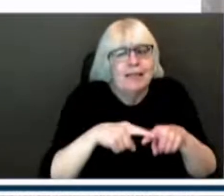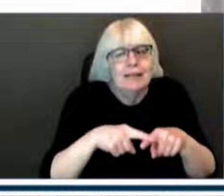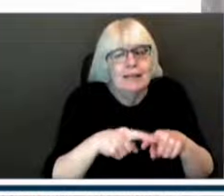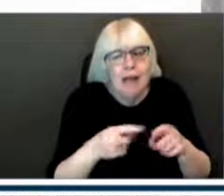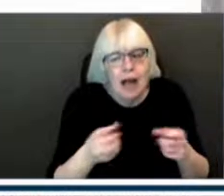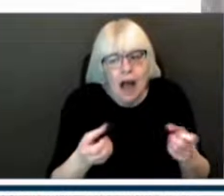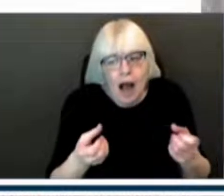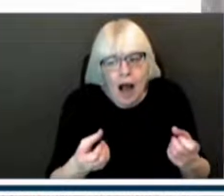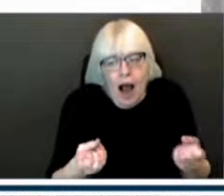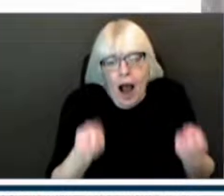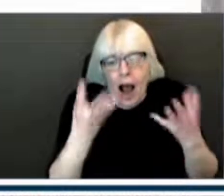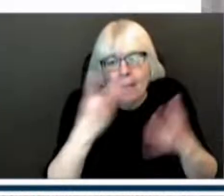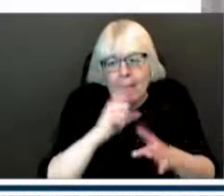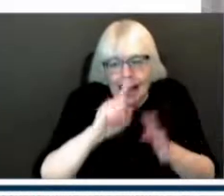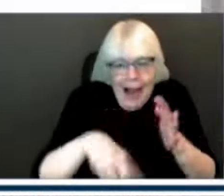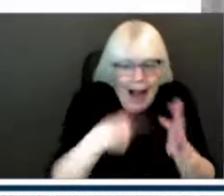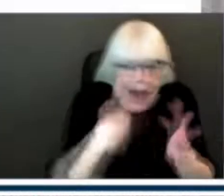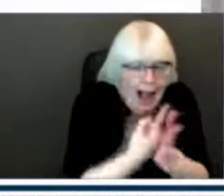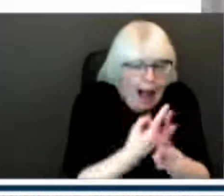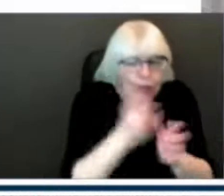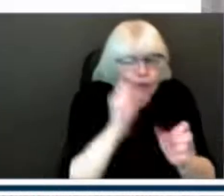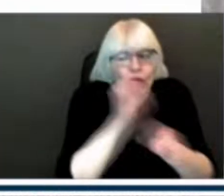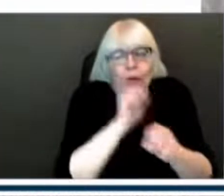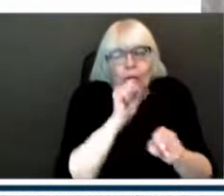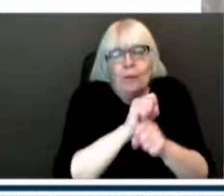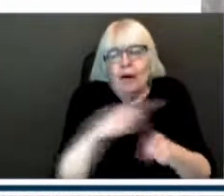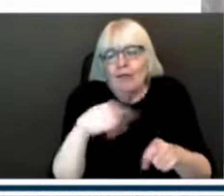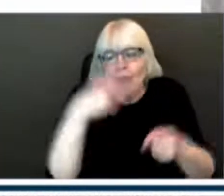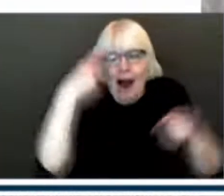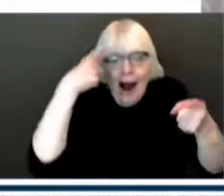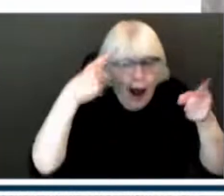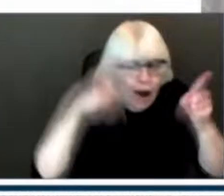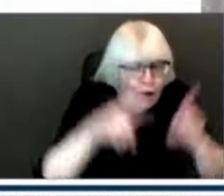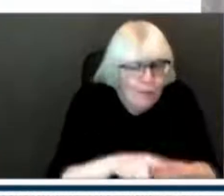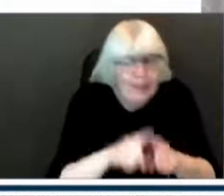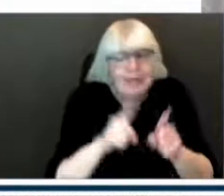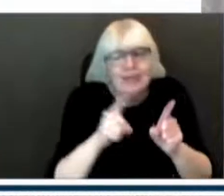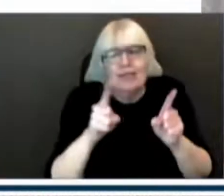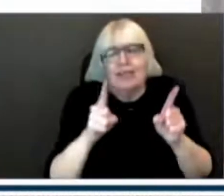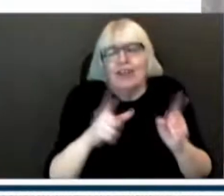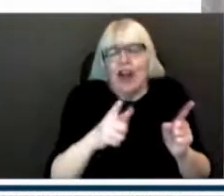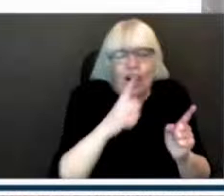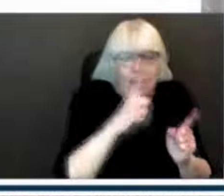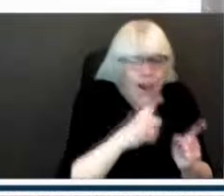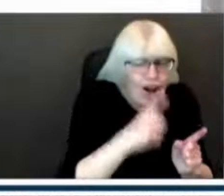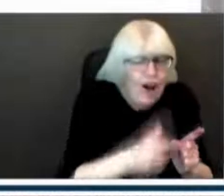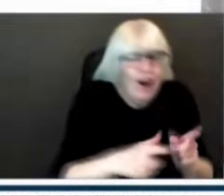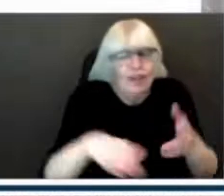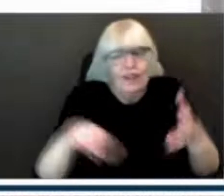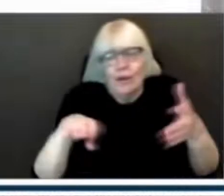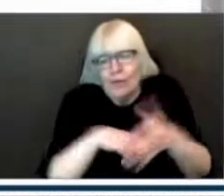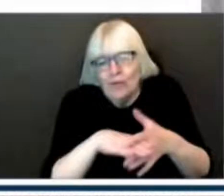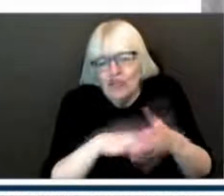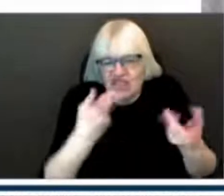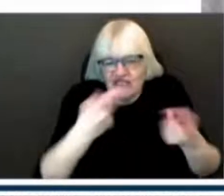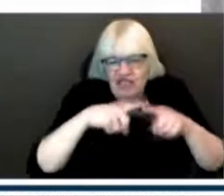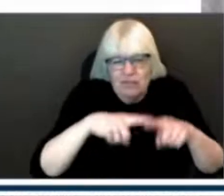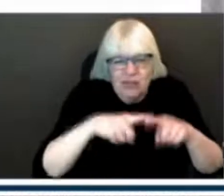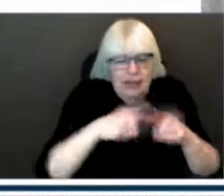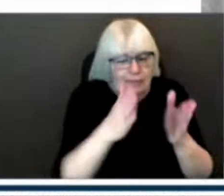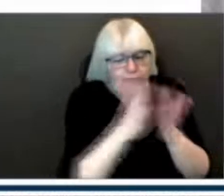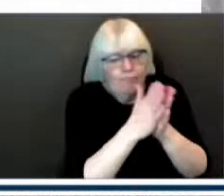versus the breaks and lunchtime and all. There's just a number of factors, but the